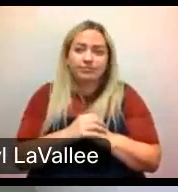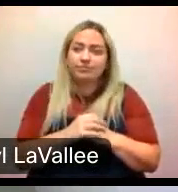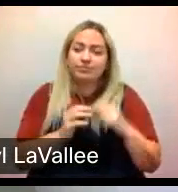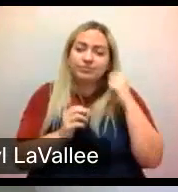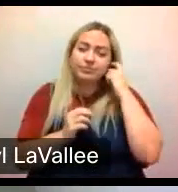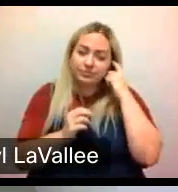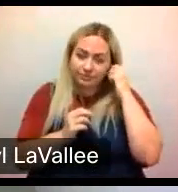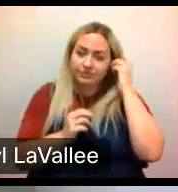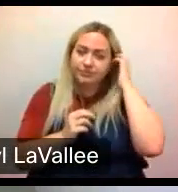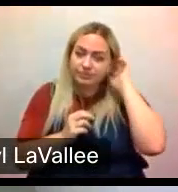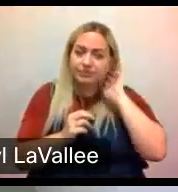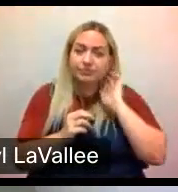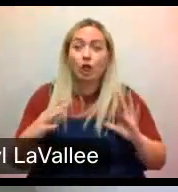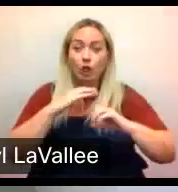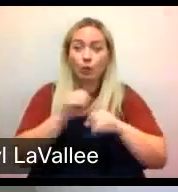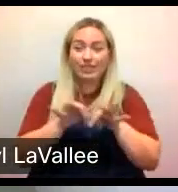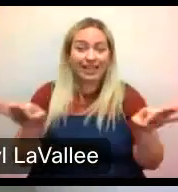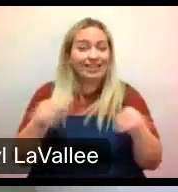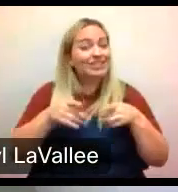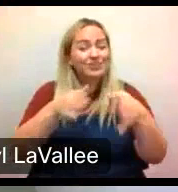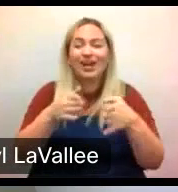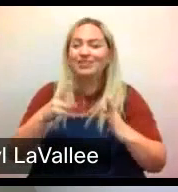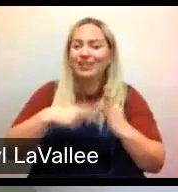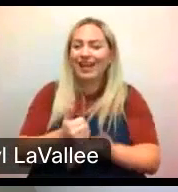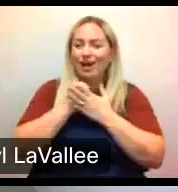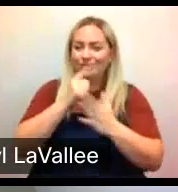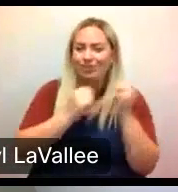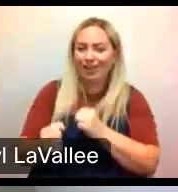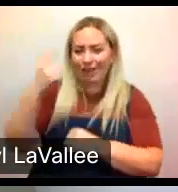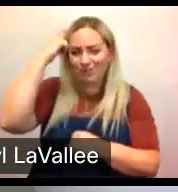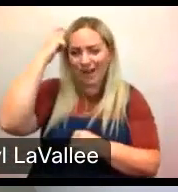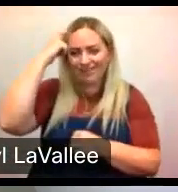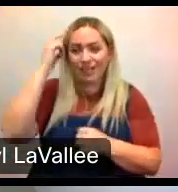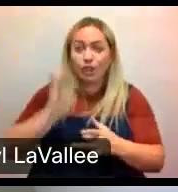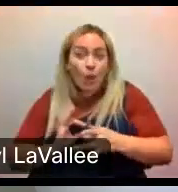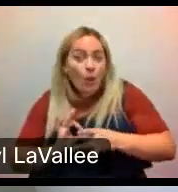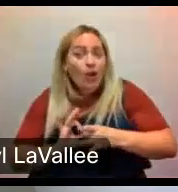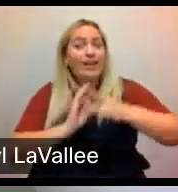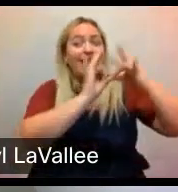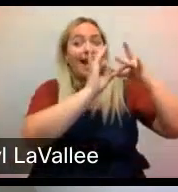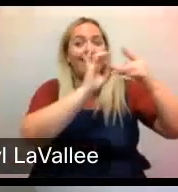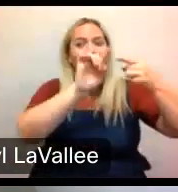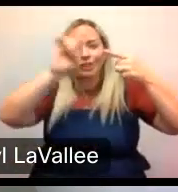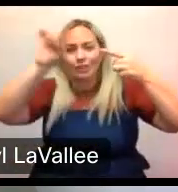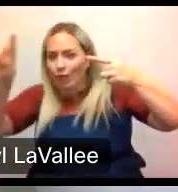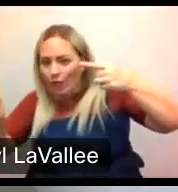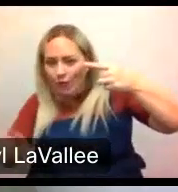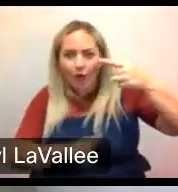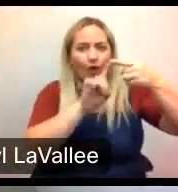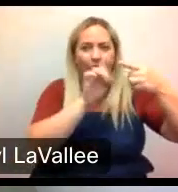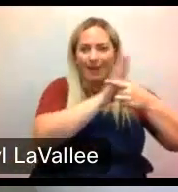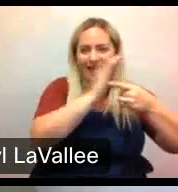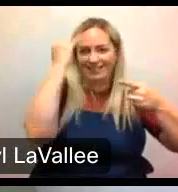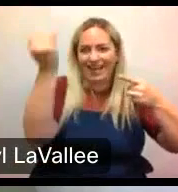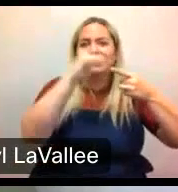And a concluding sentence, in these ways, reading helps strengthen our brain. So it connects, again, that circle back to the main idea to remind